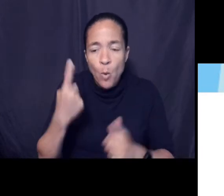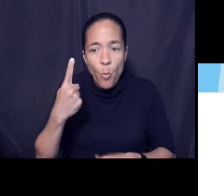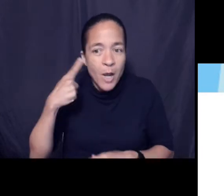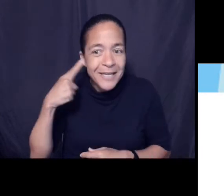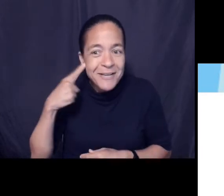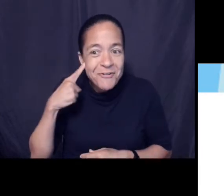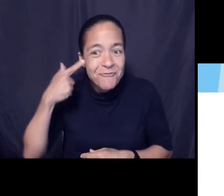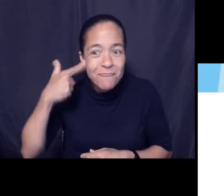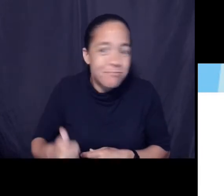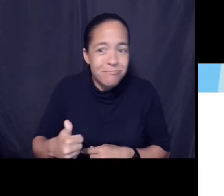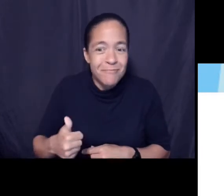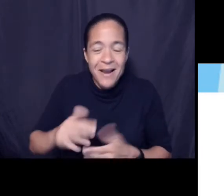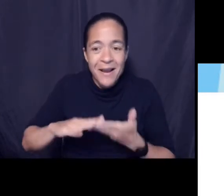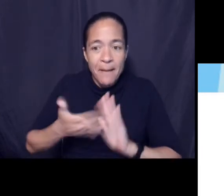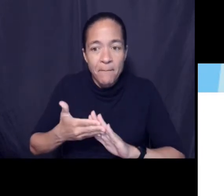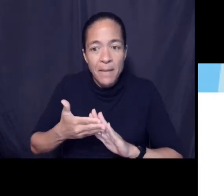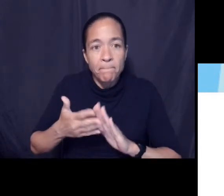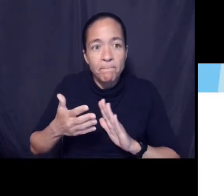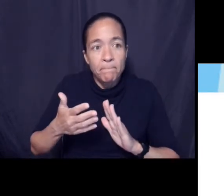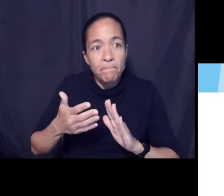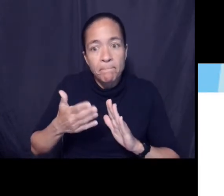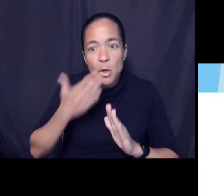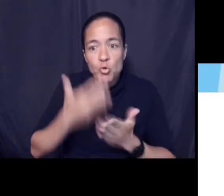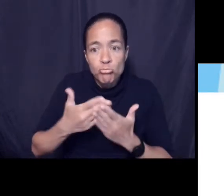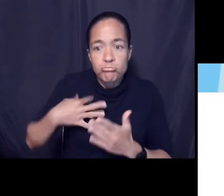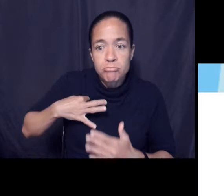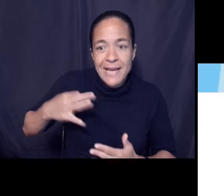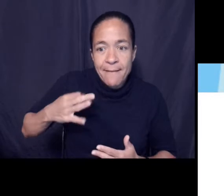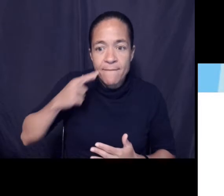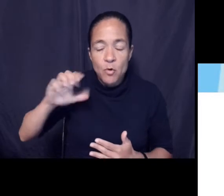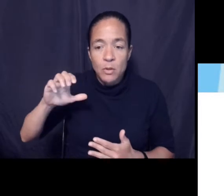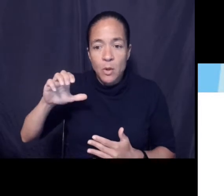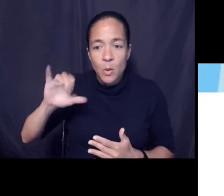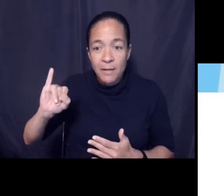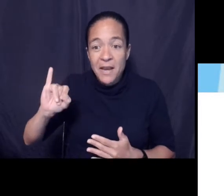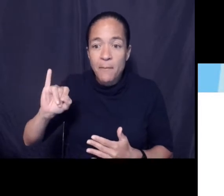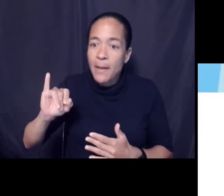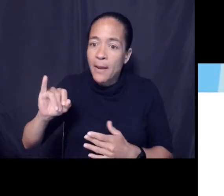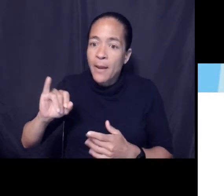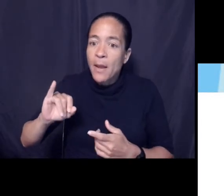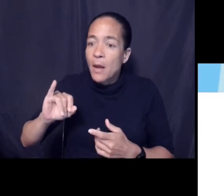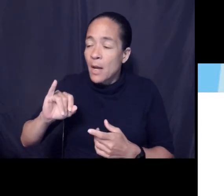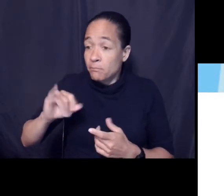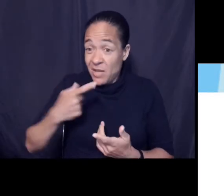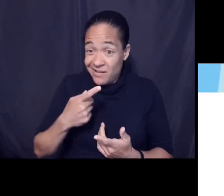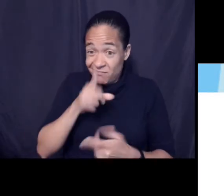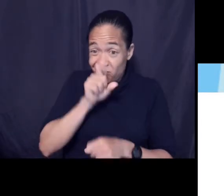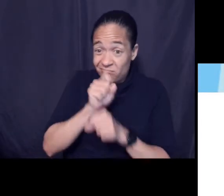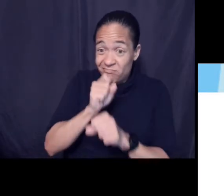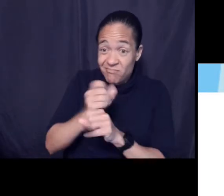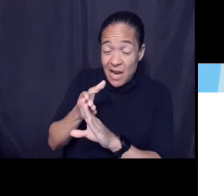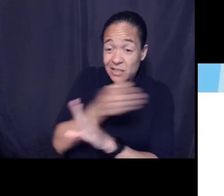in one ear and became a candidate for a cochlear implant, whereas before she had been a long-time hearing aid user since